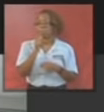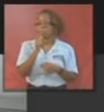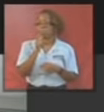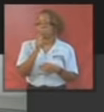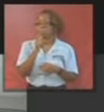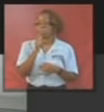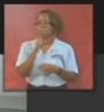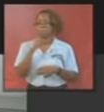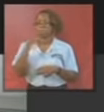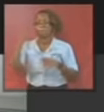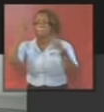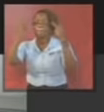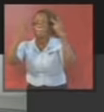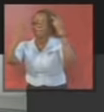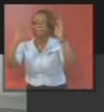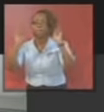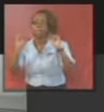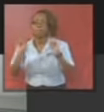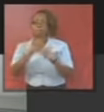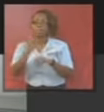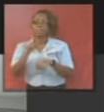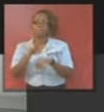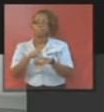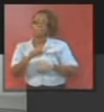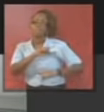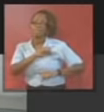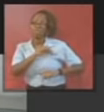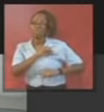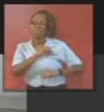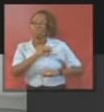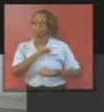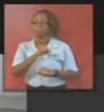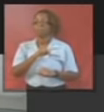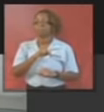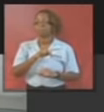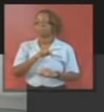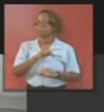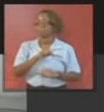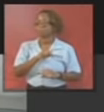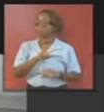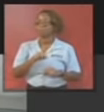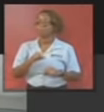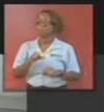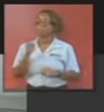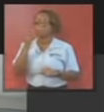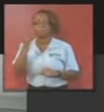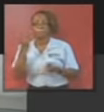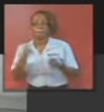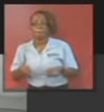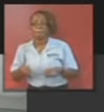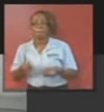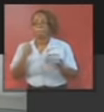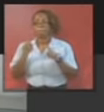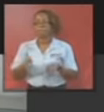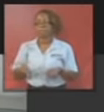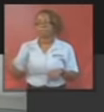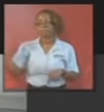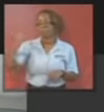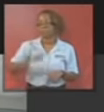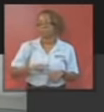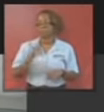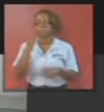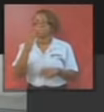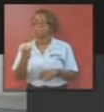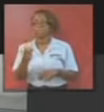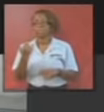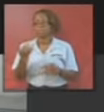country from bringing in the virus is one, through the exemption policy, as well as the quarantine protocol. So from your